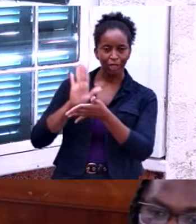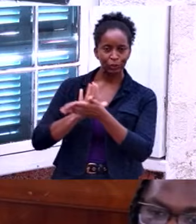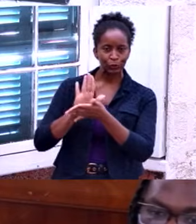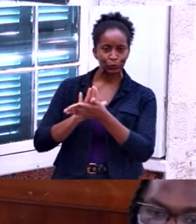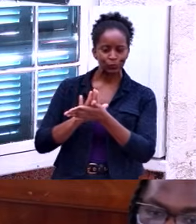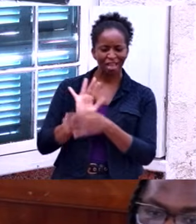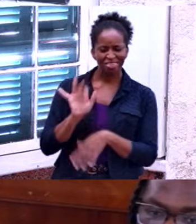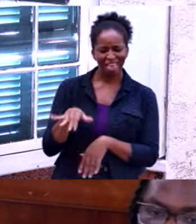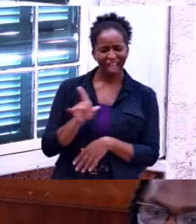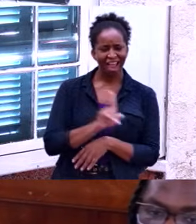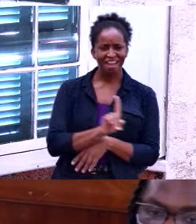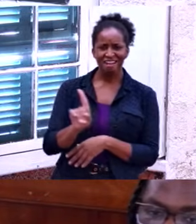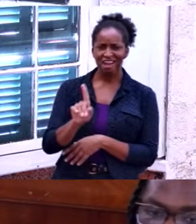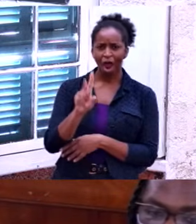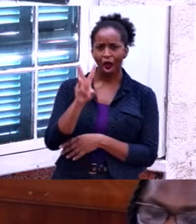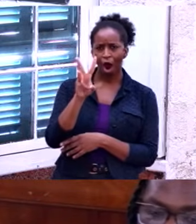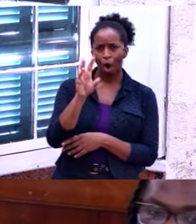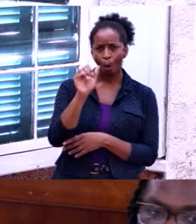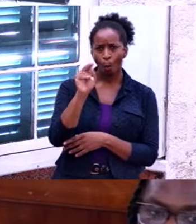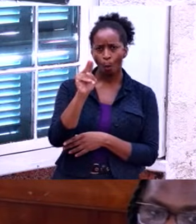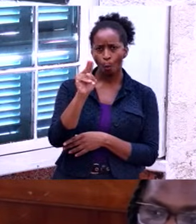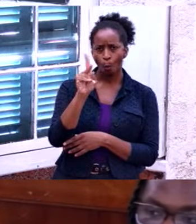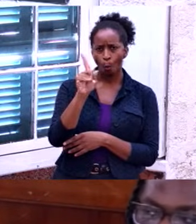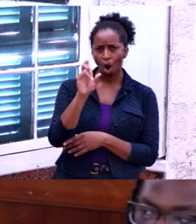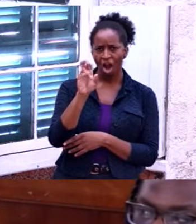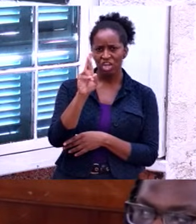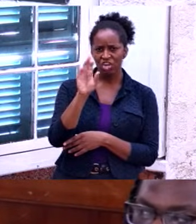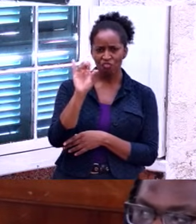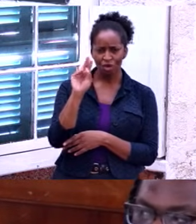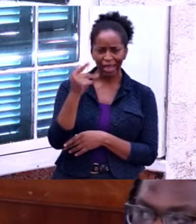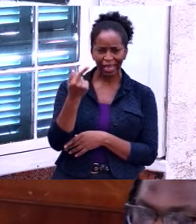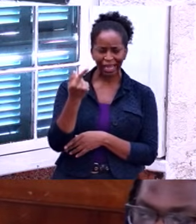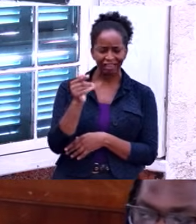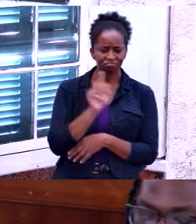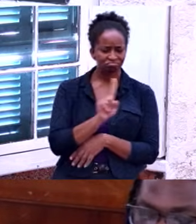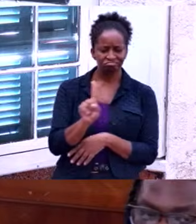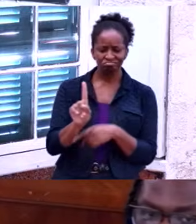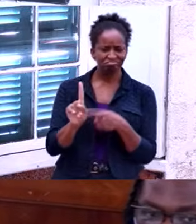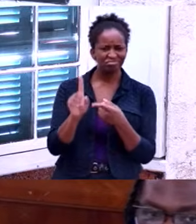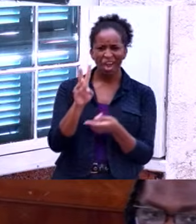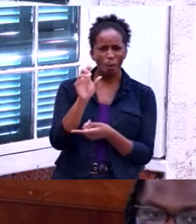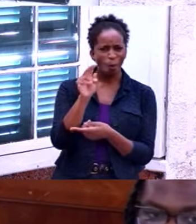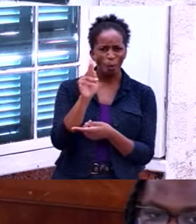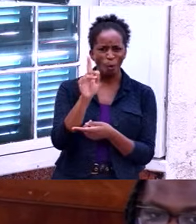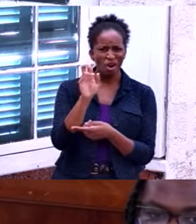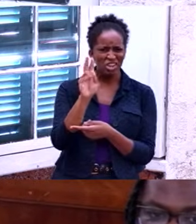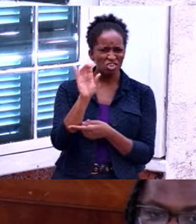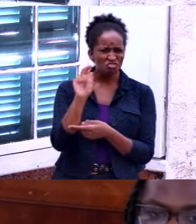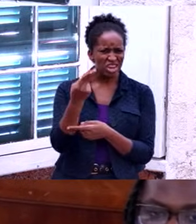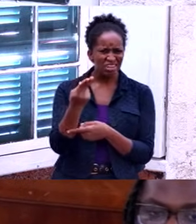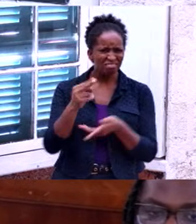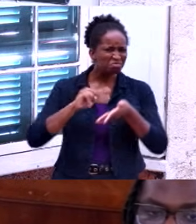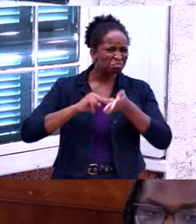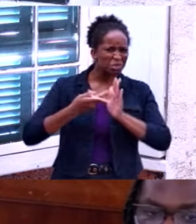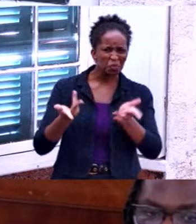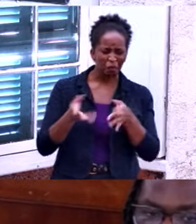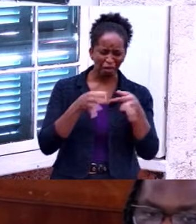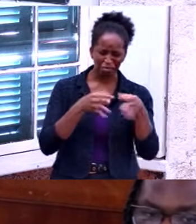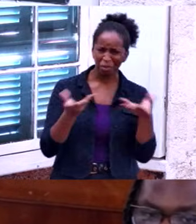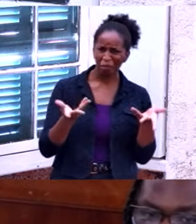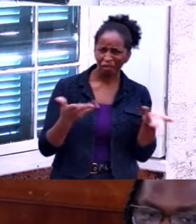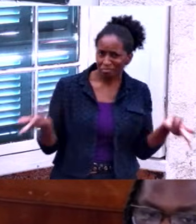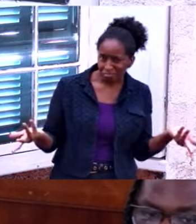worker saying, this child was wandering and therefore they have to be institutionalized. Our courts had to strike that down because our